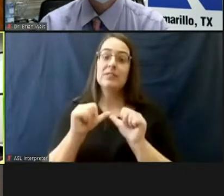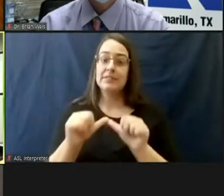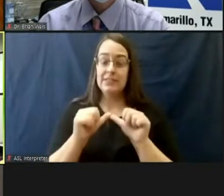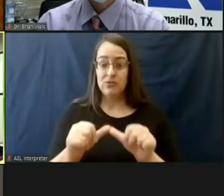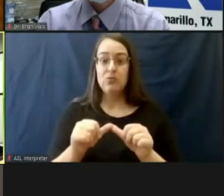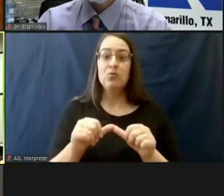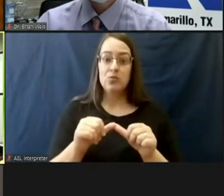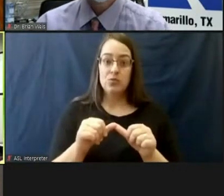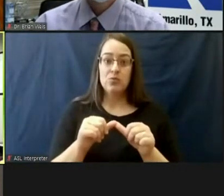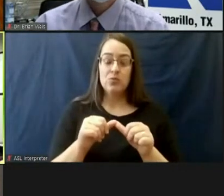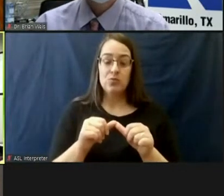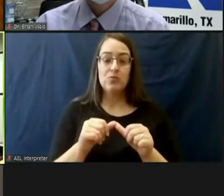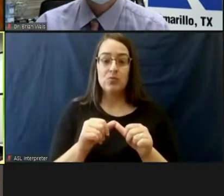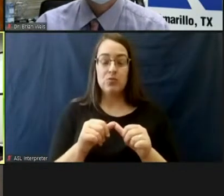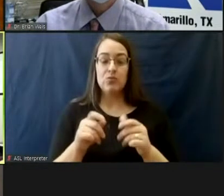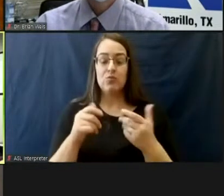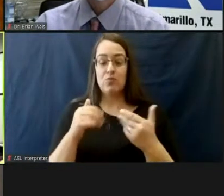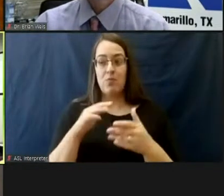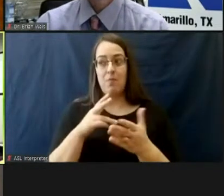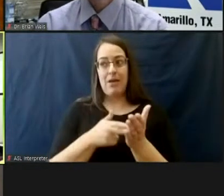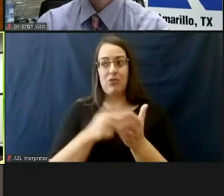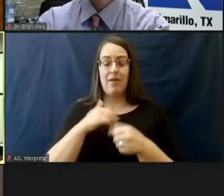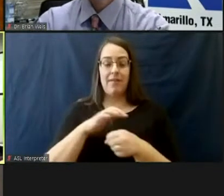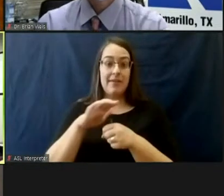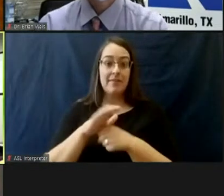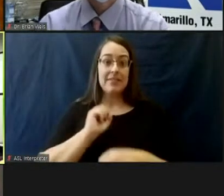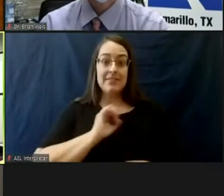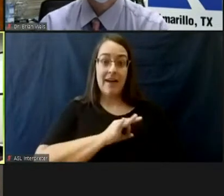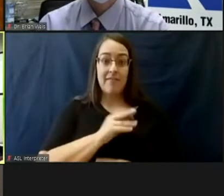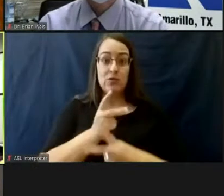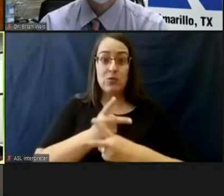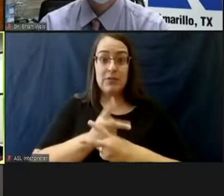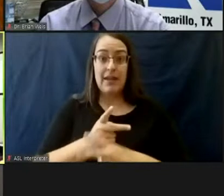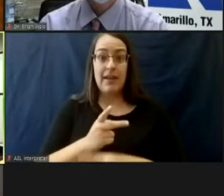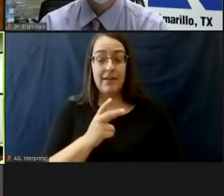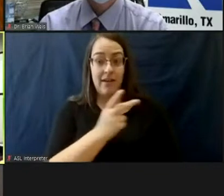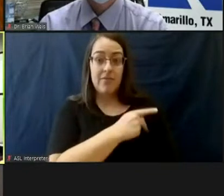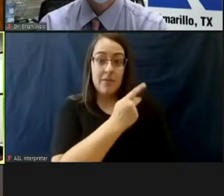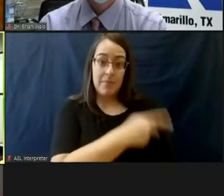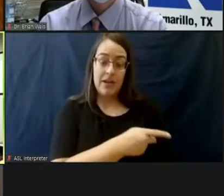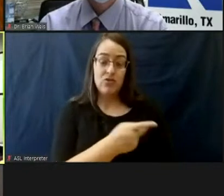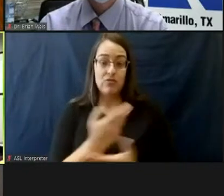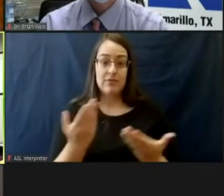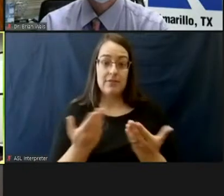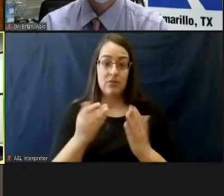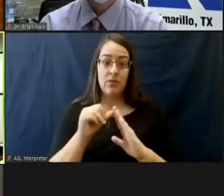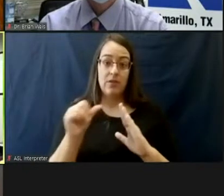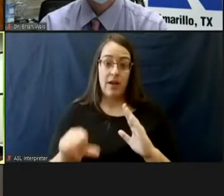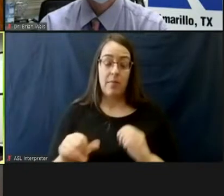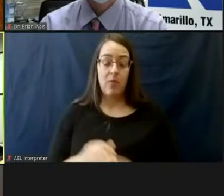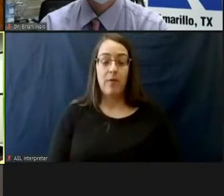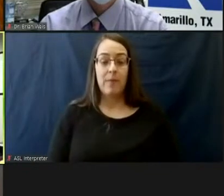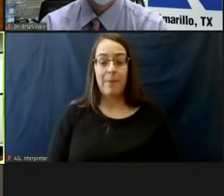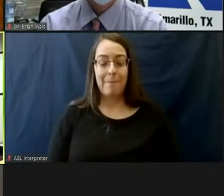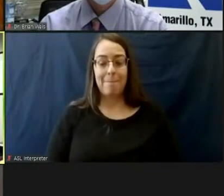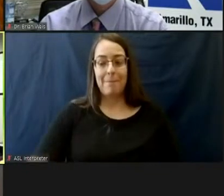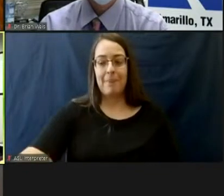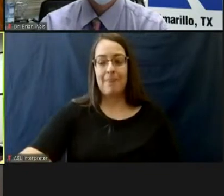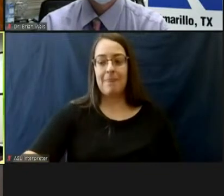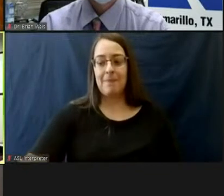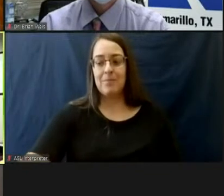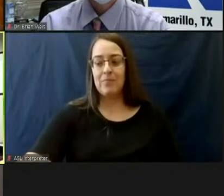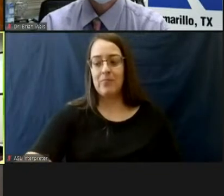enough staff to be able to take care of the patients that need to be cared for in our community. I want to talk about a couple studies